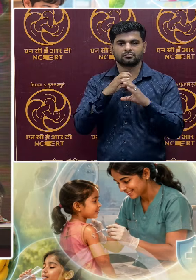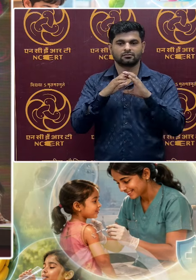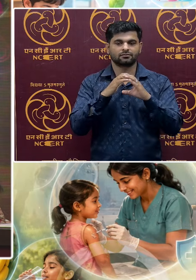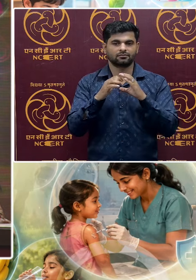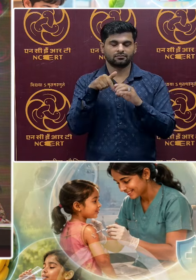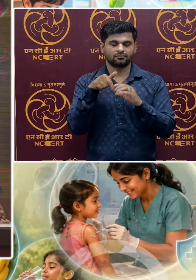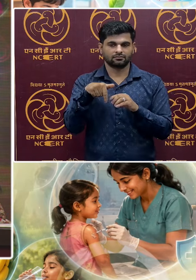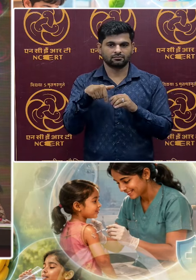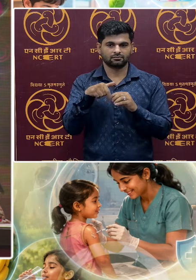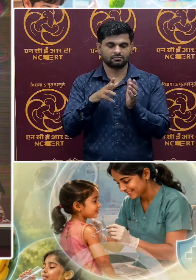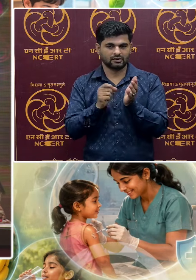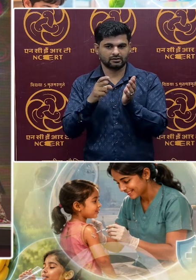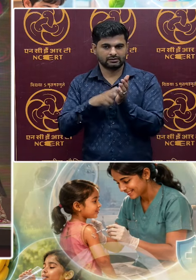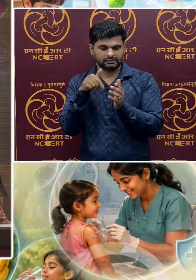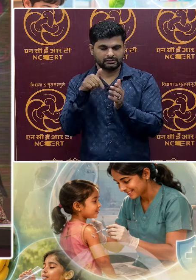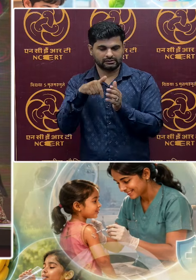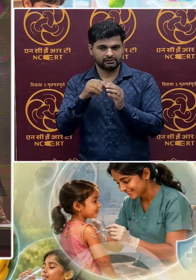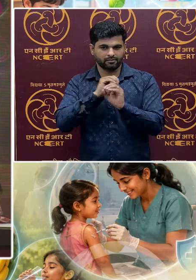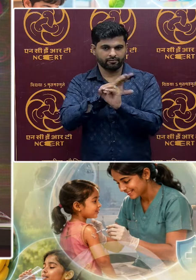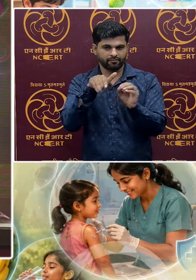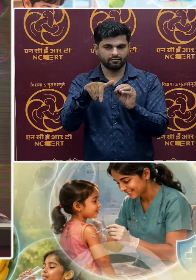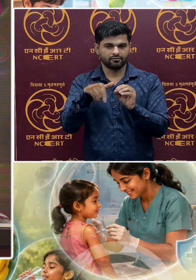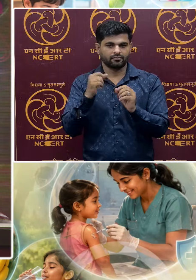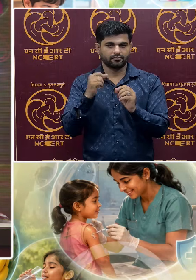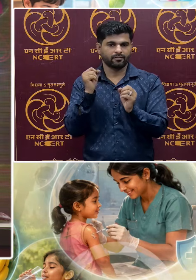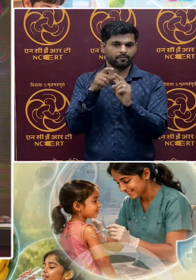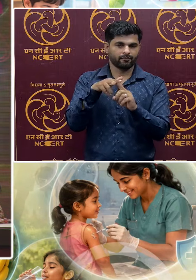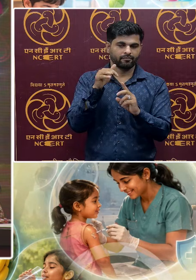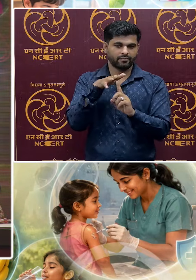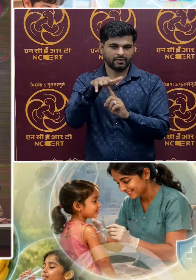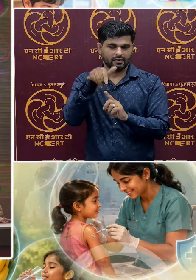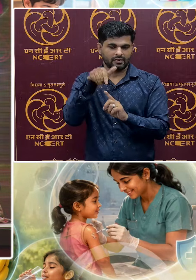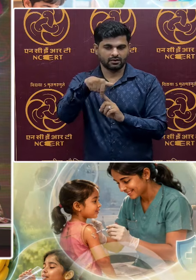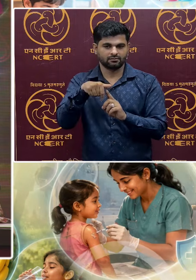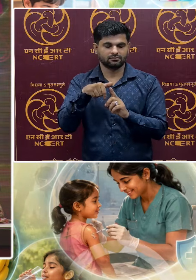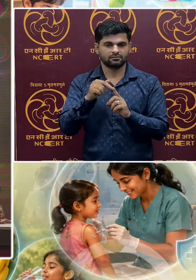for informing us about certain facts, certain myths, and for